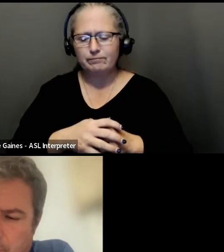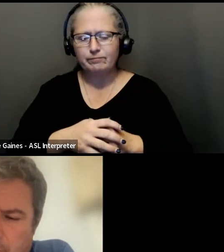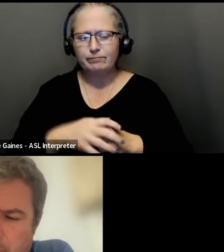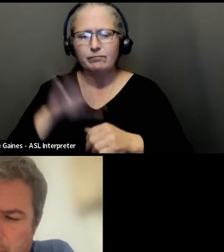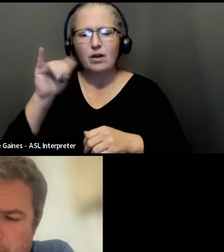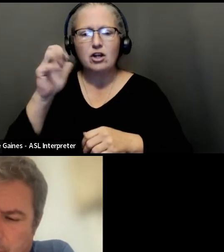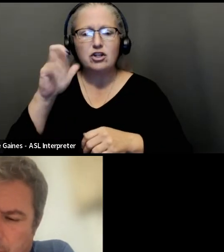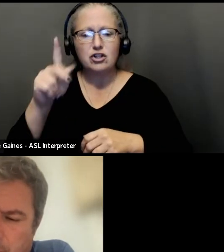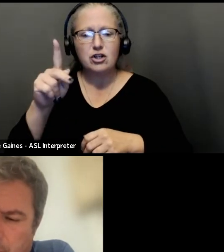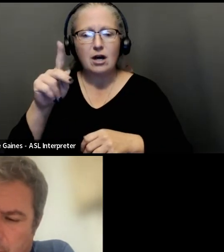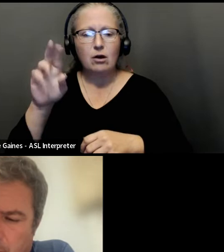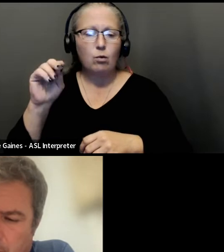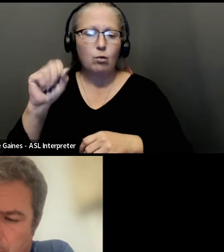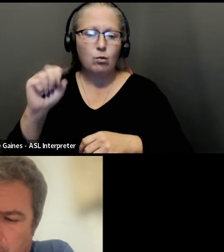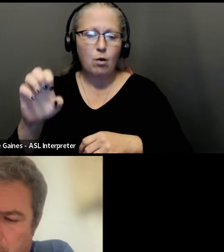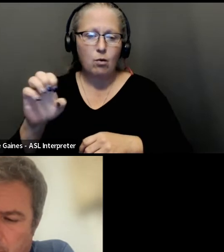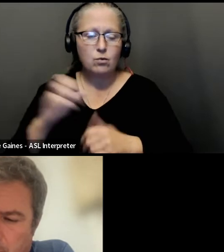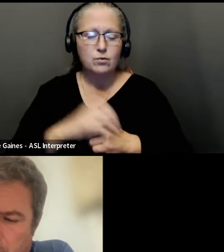Jack Rose.